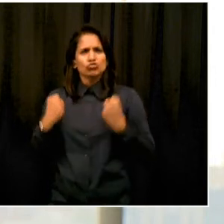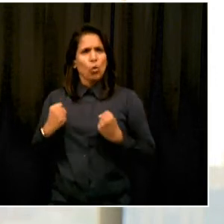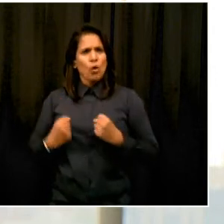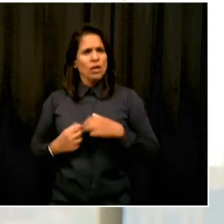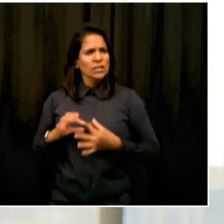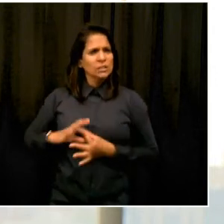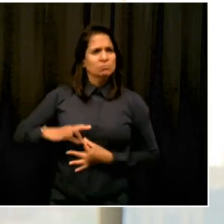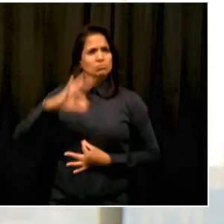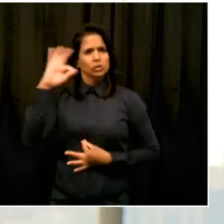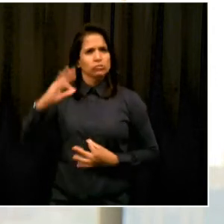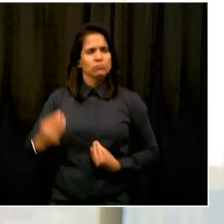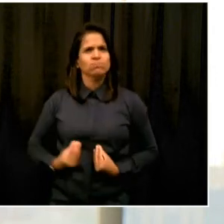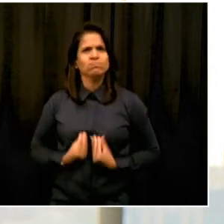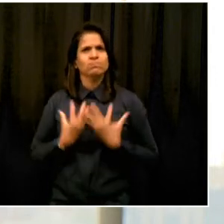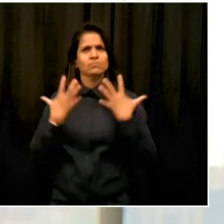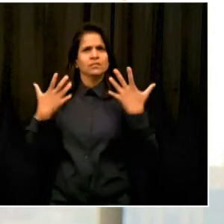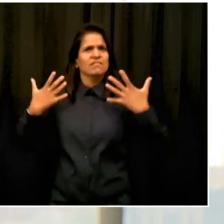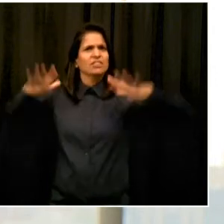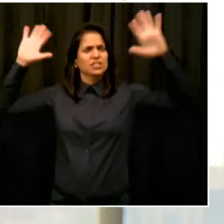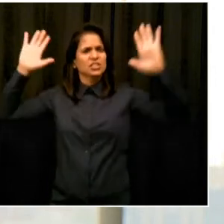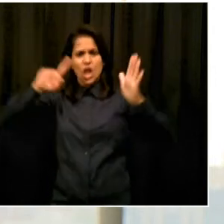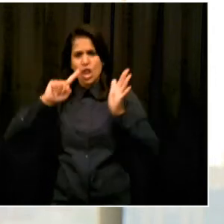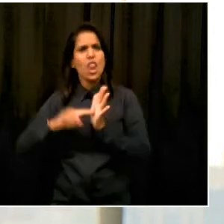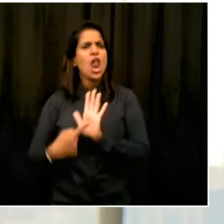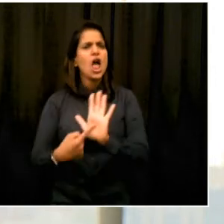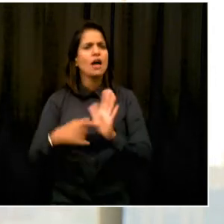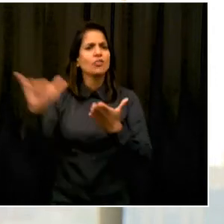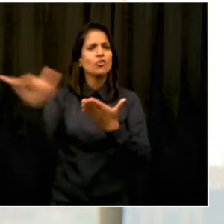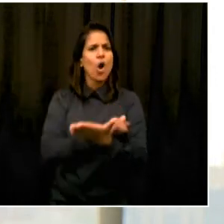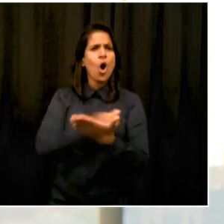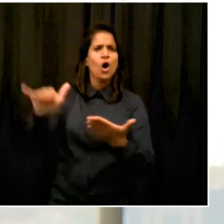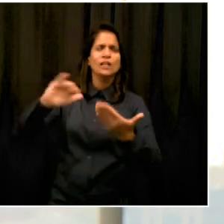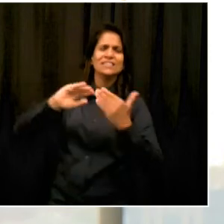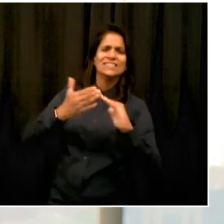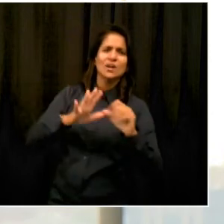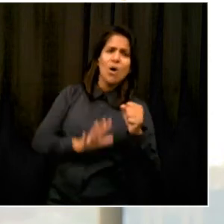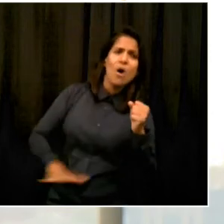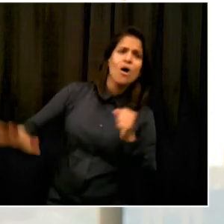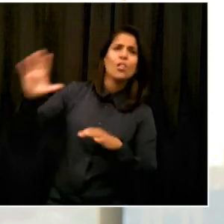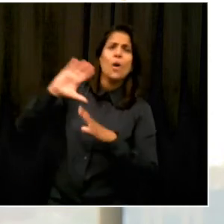the ability to create that greatest generation again.